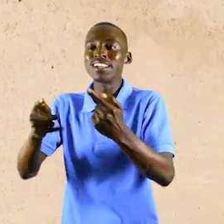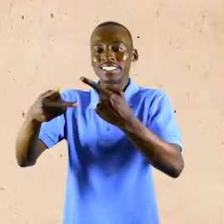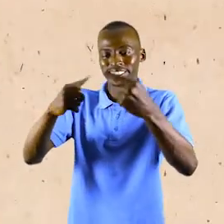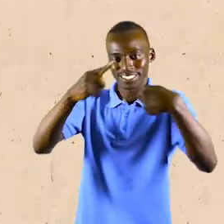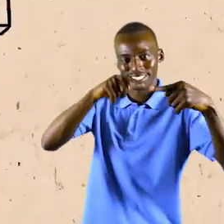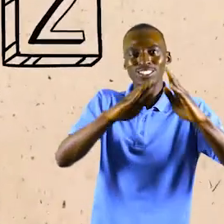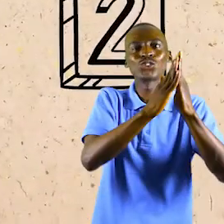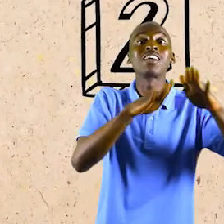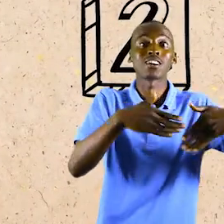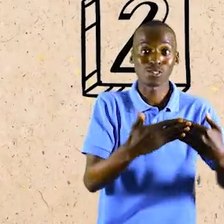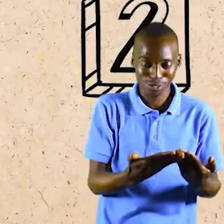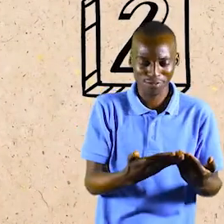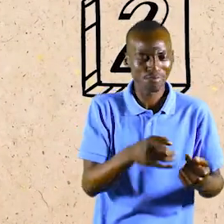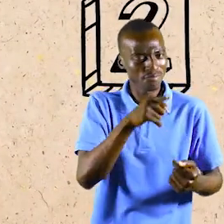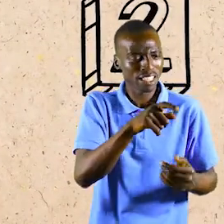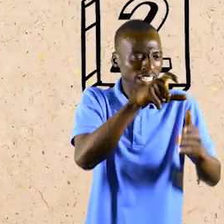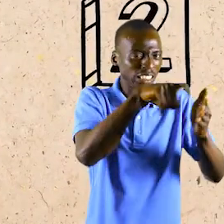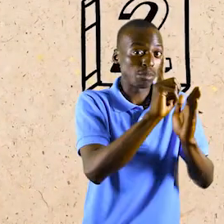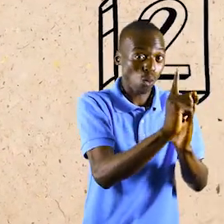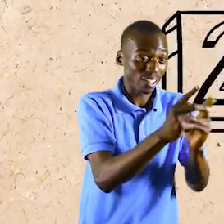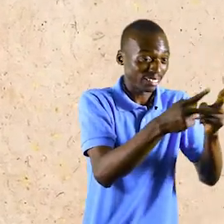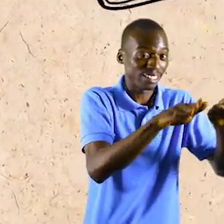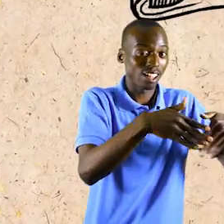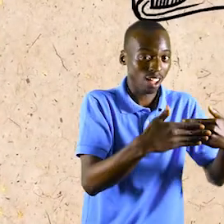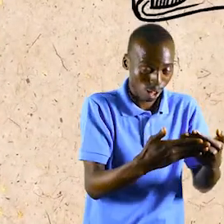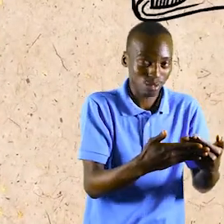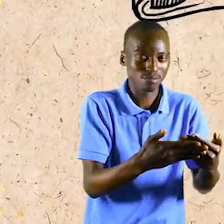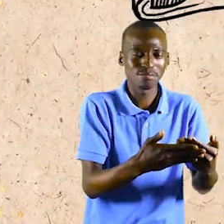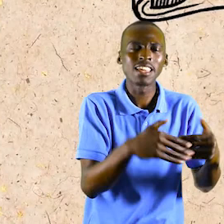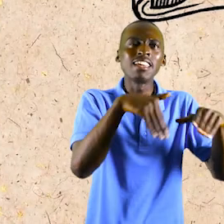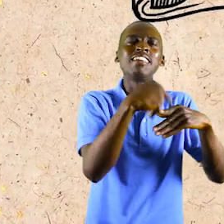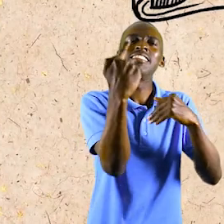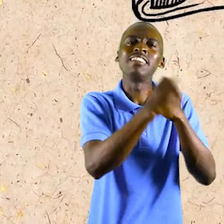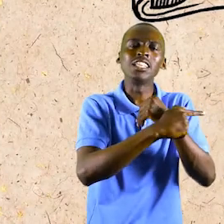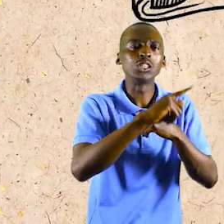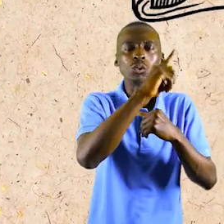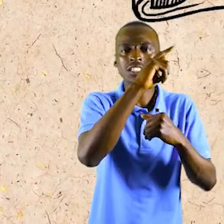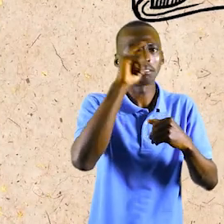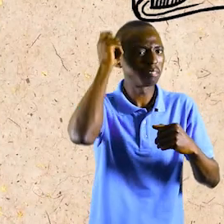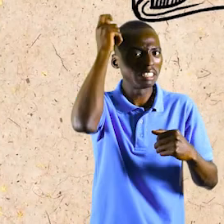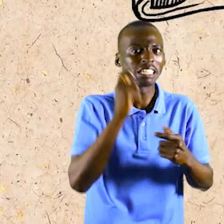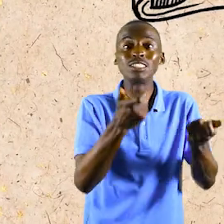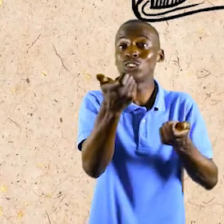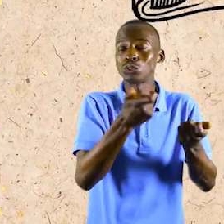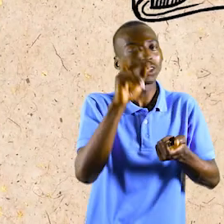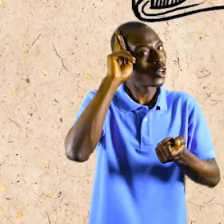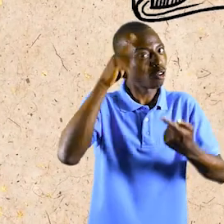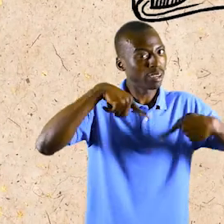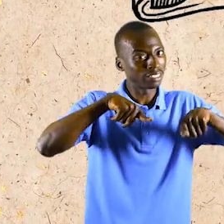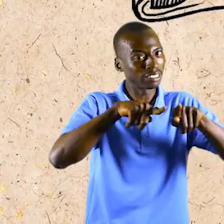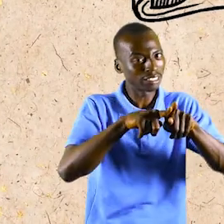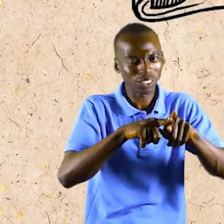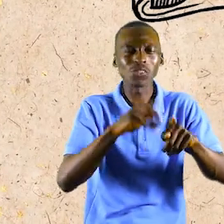in and see how this all unfolds. Chapter 1 opens with this line, "In the days when the judges ruled," and it reminds us of the